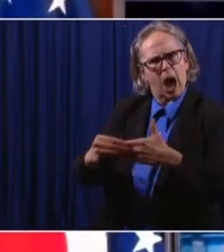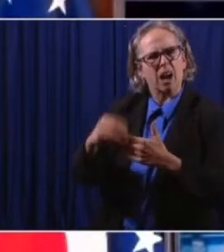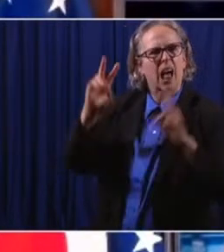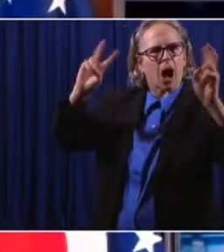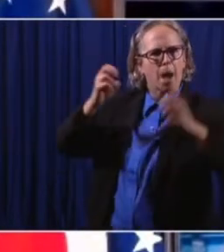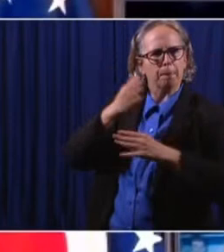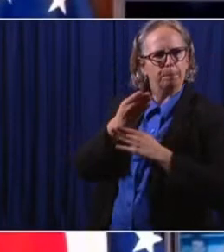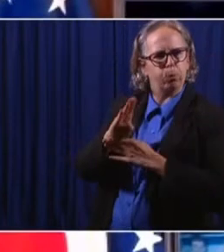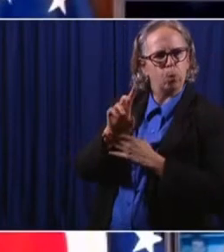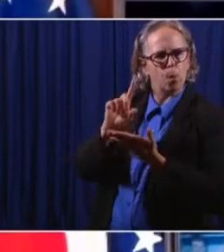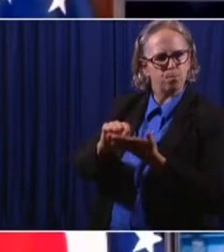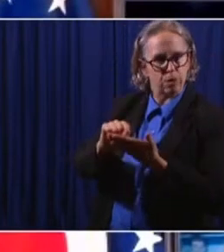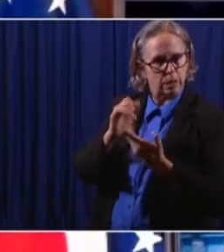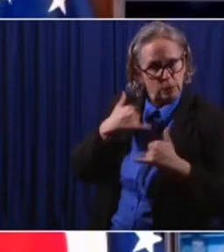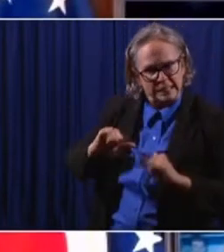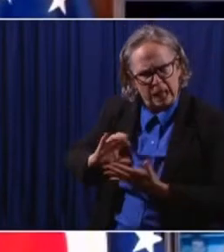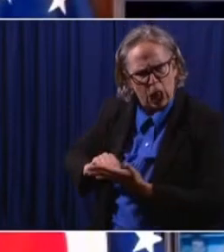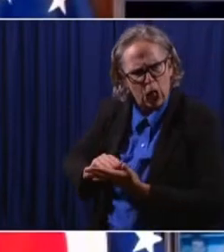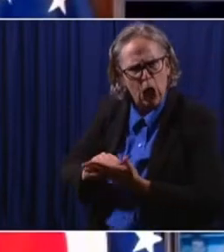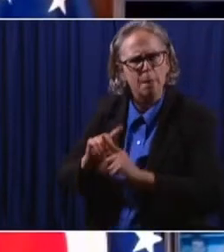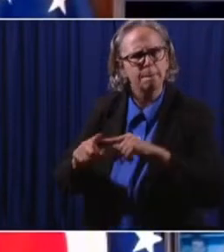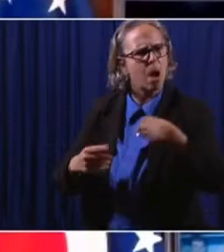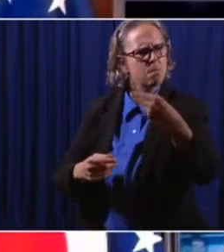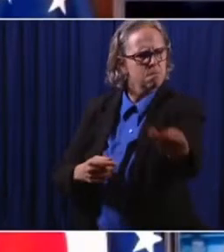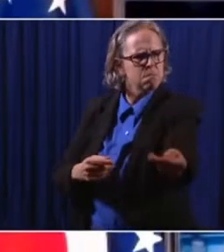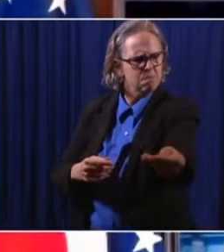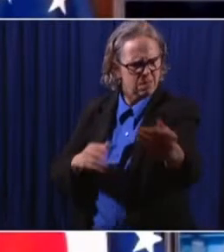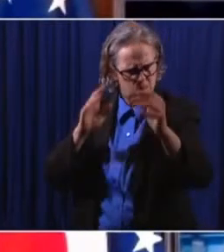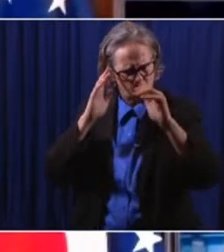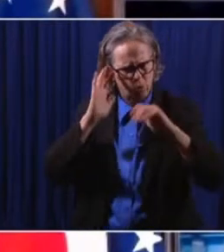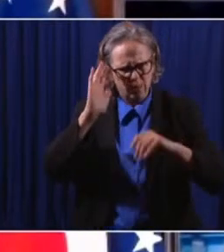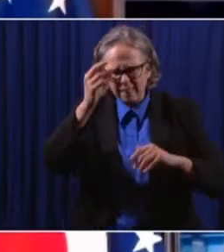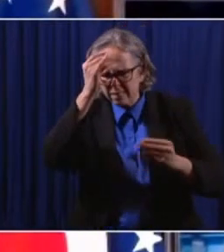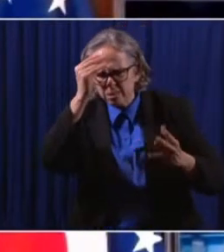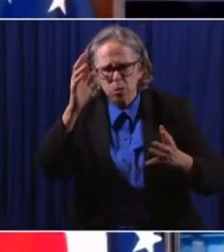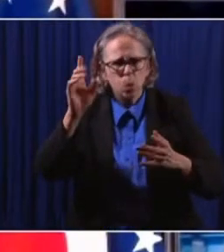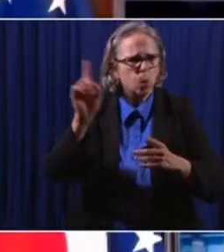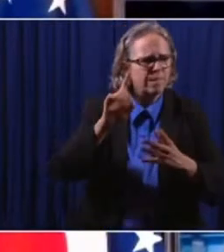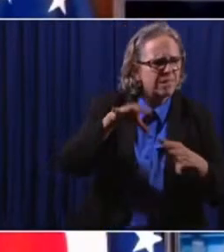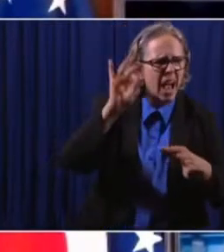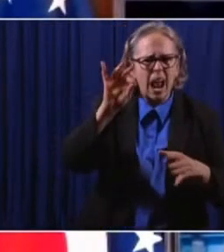it. You can find the blueprint at